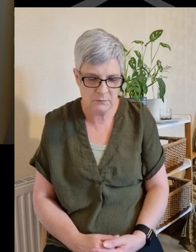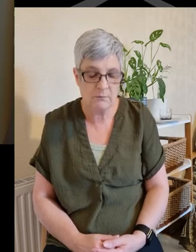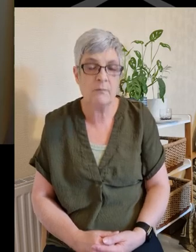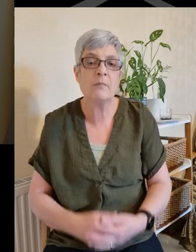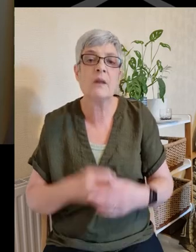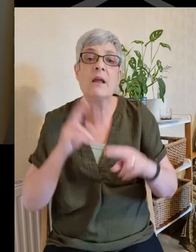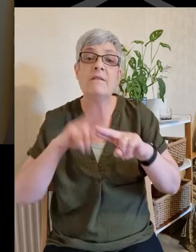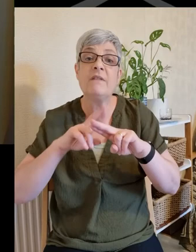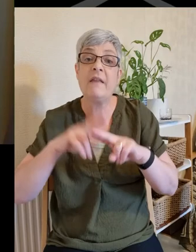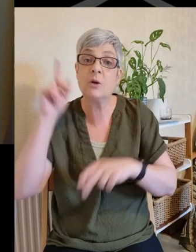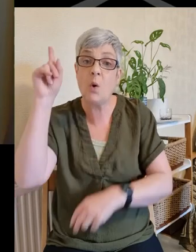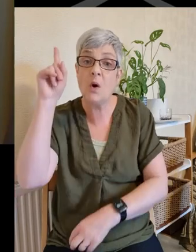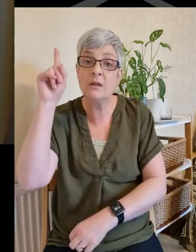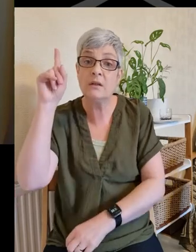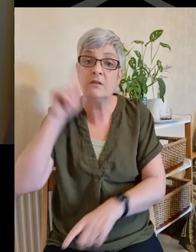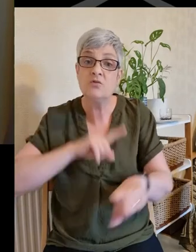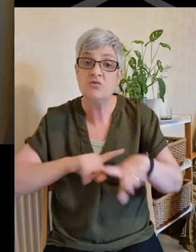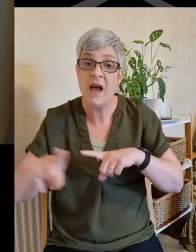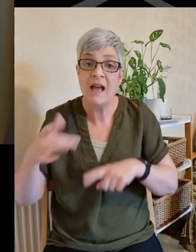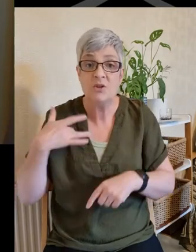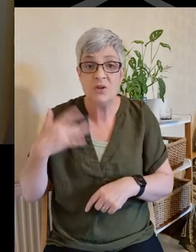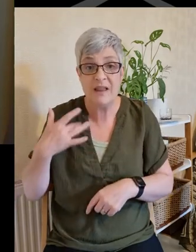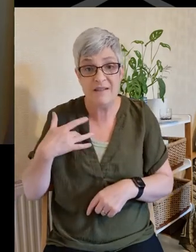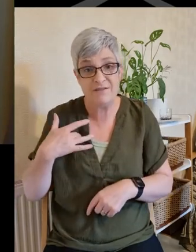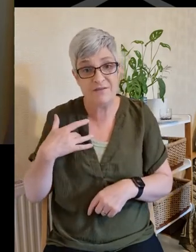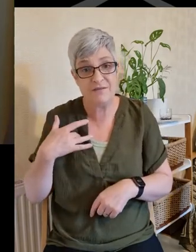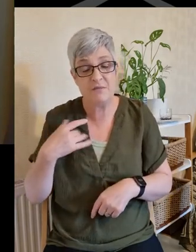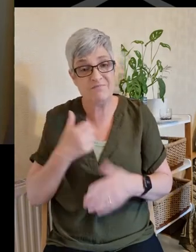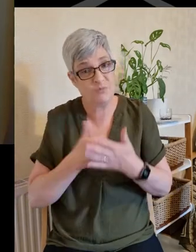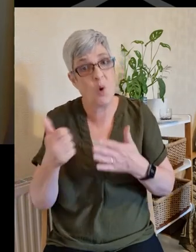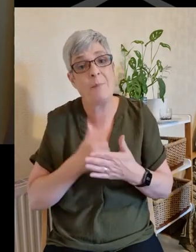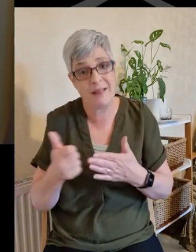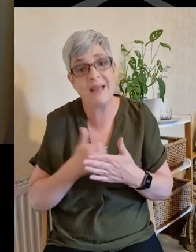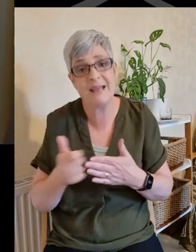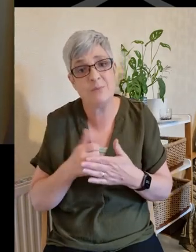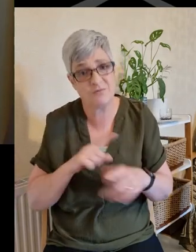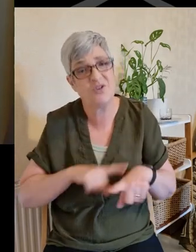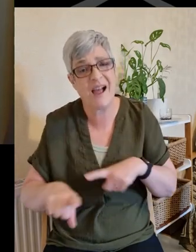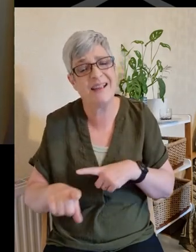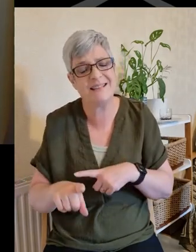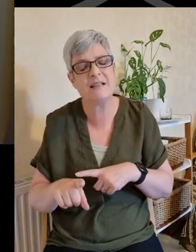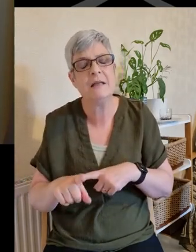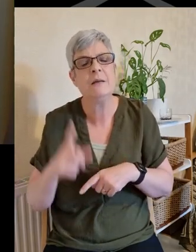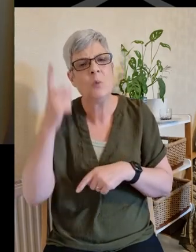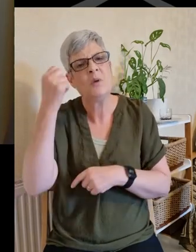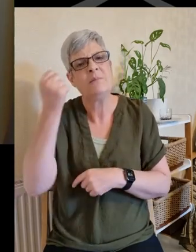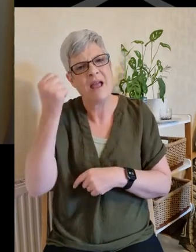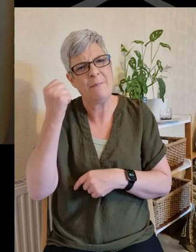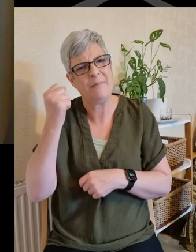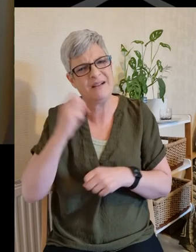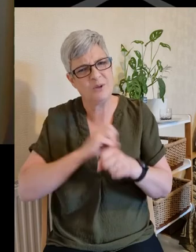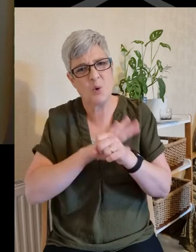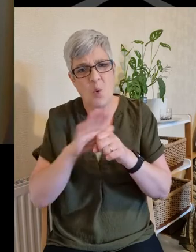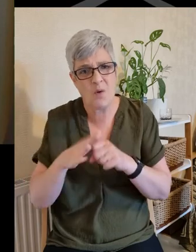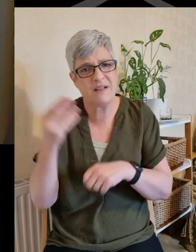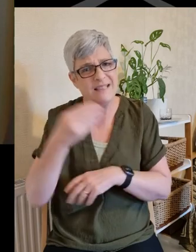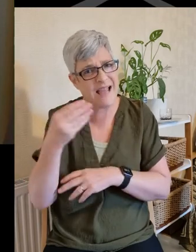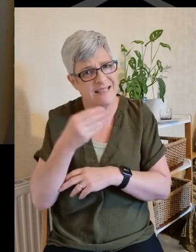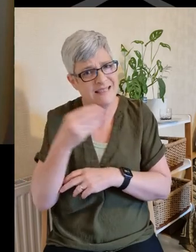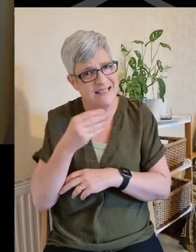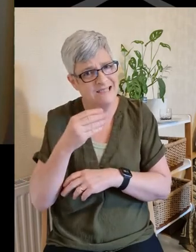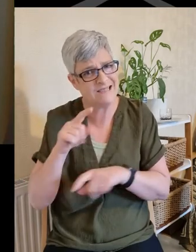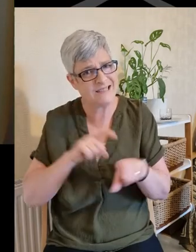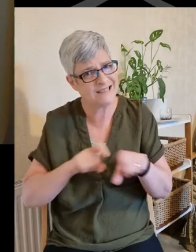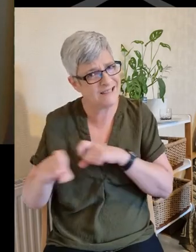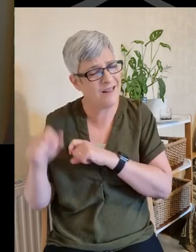Father God, as we try to live our lives once again as normally as possible, we remember that the cloud of COVID-19 still hangs